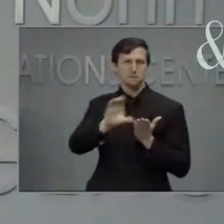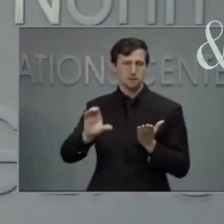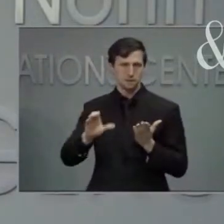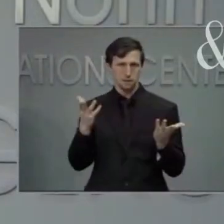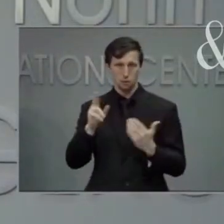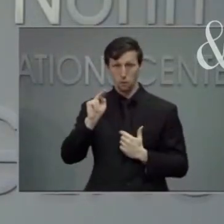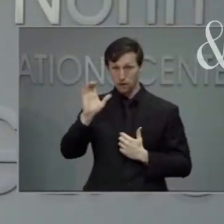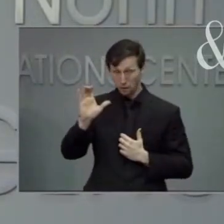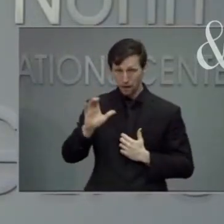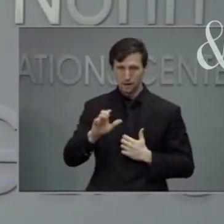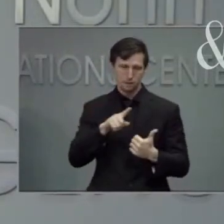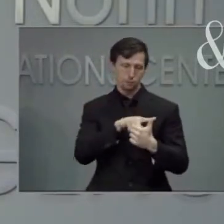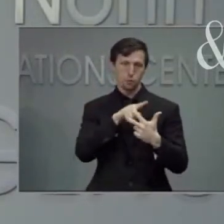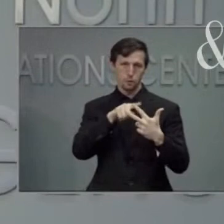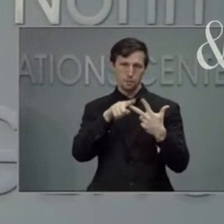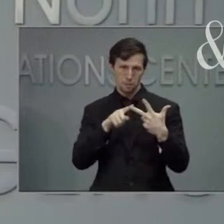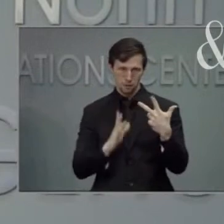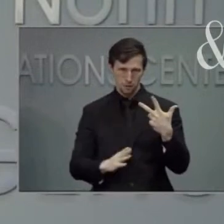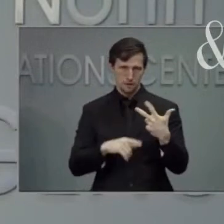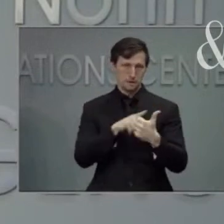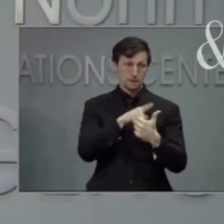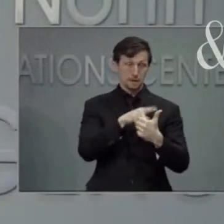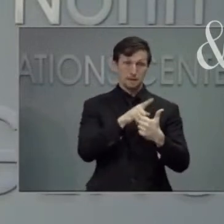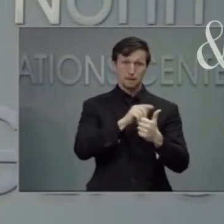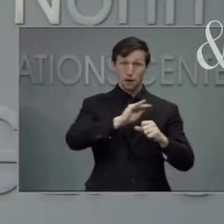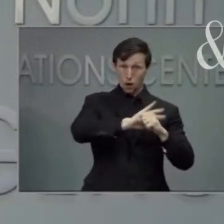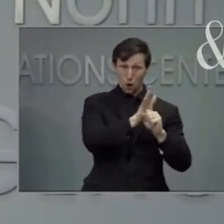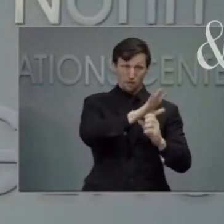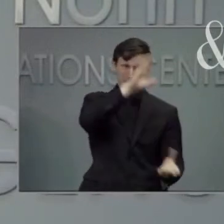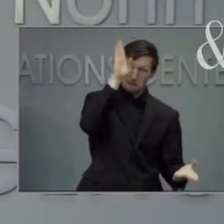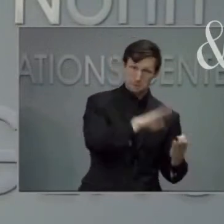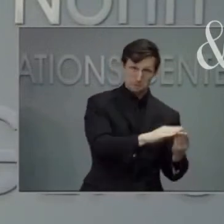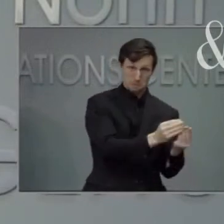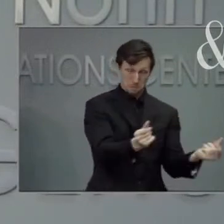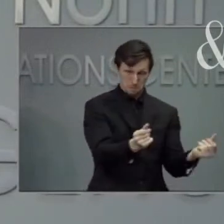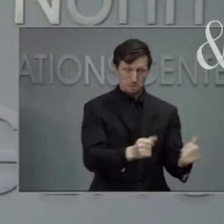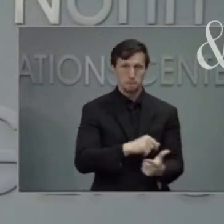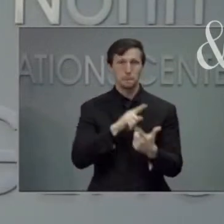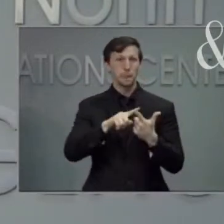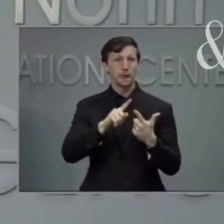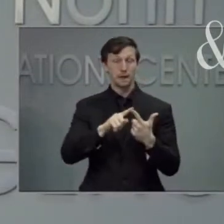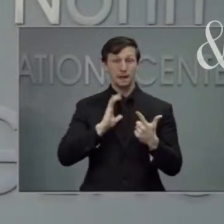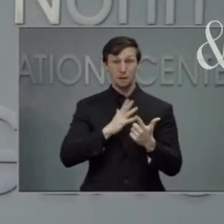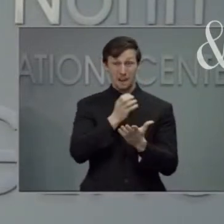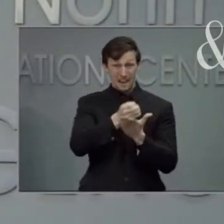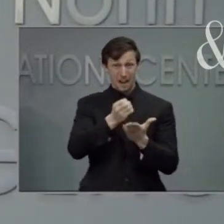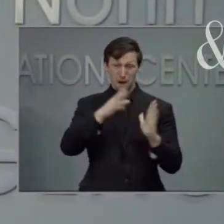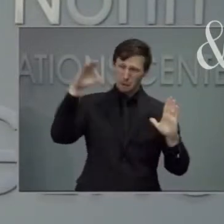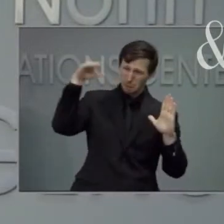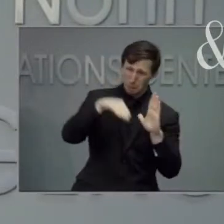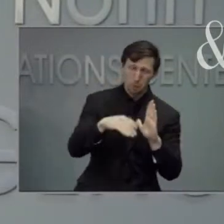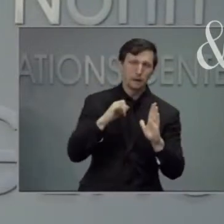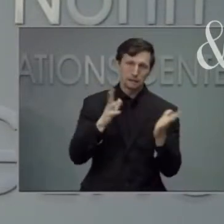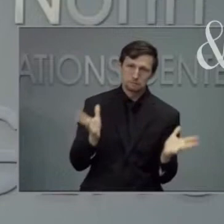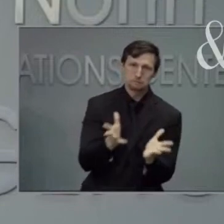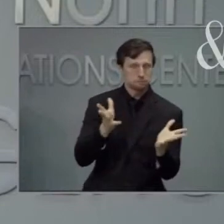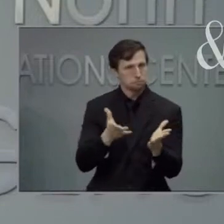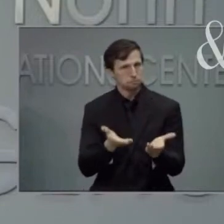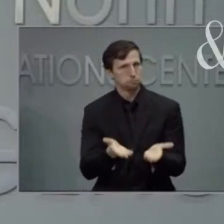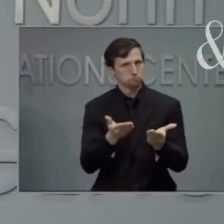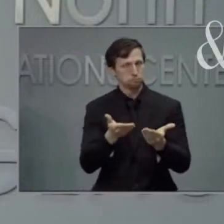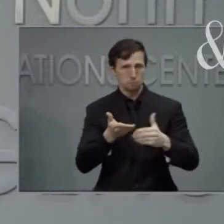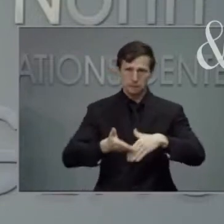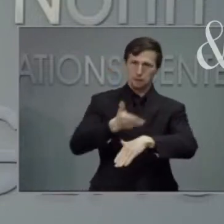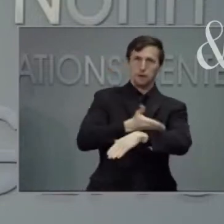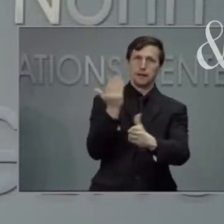parts: defeating COVID, building back our people and our economy, and then looking forward to building a more